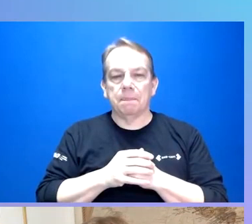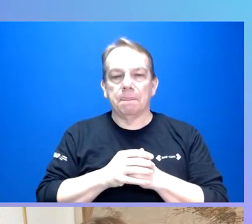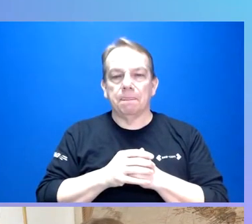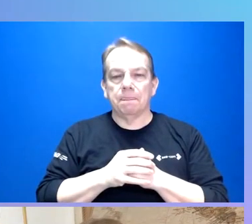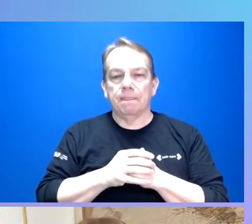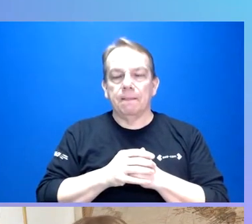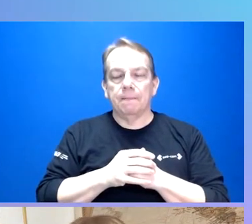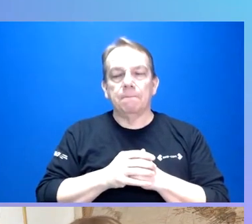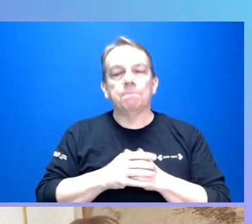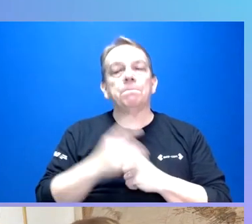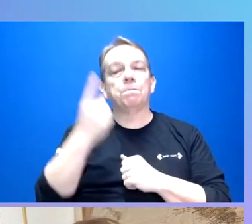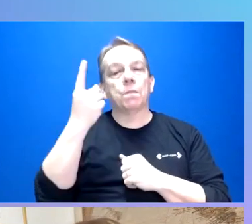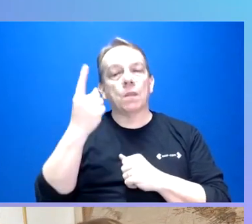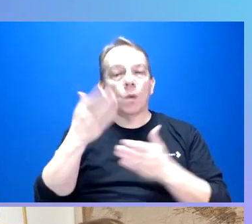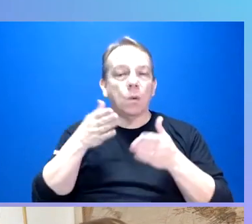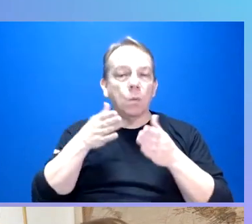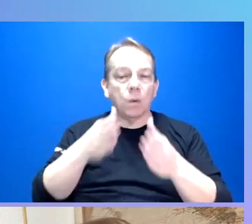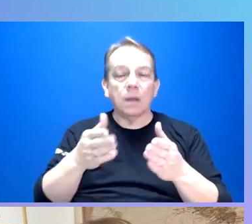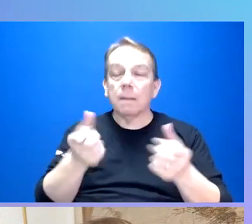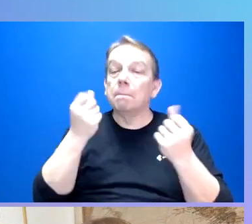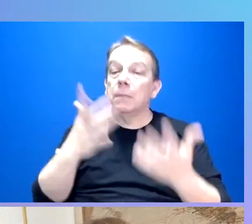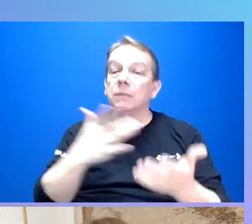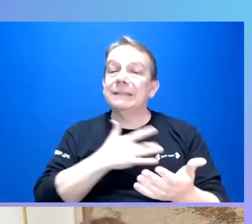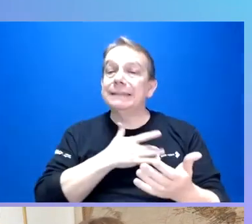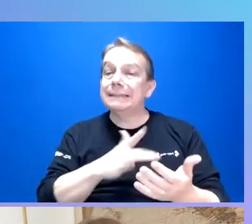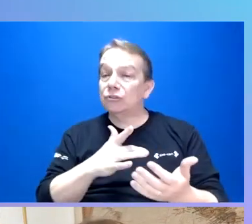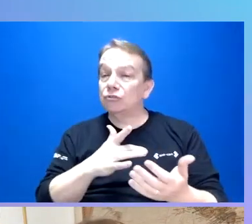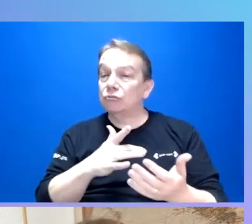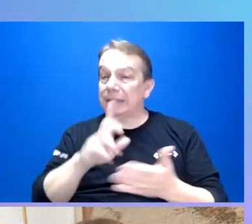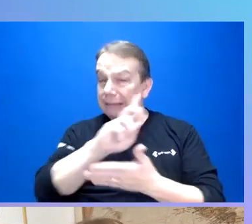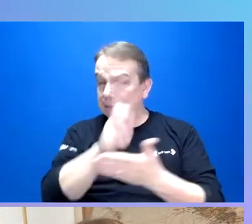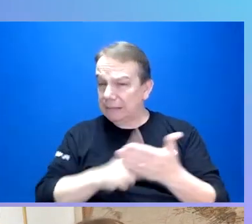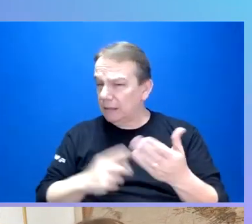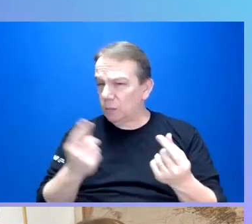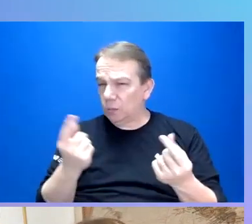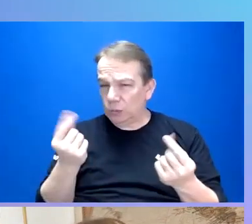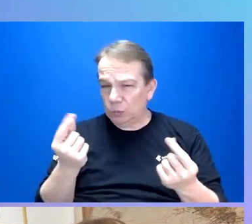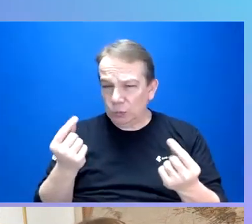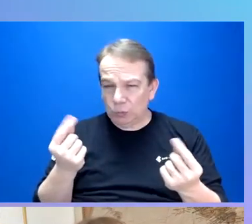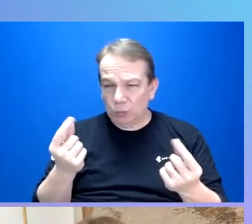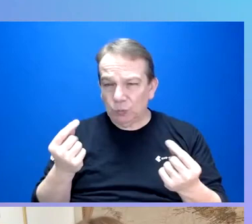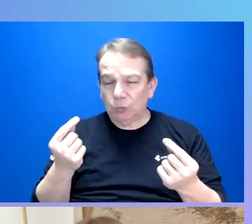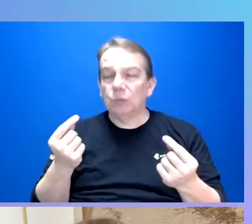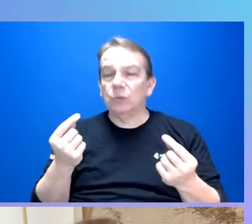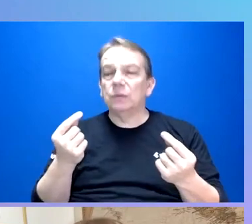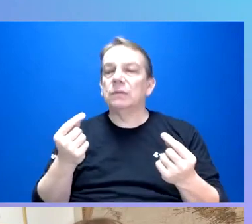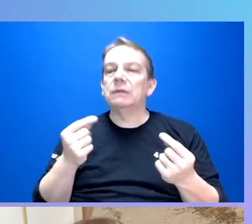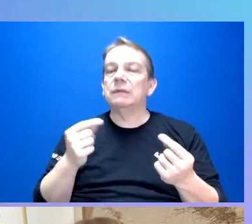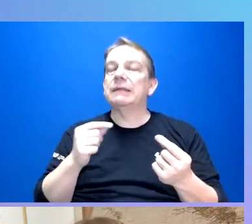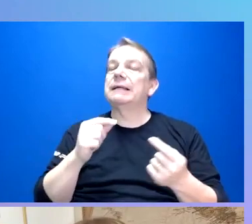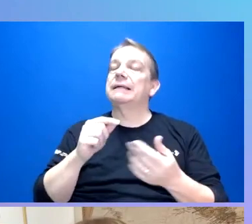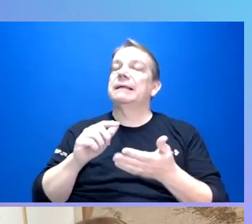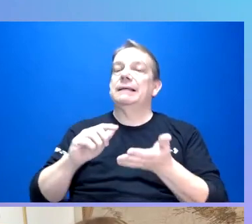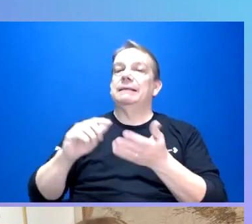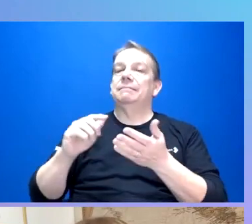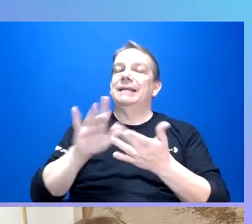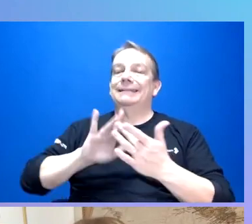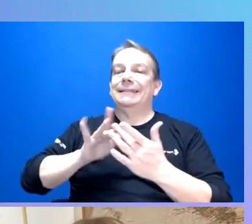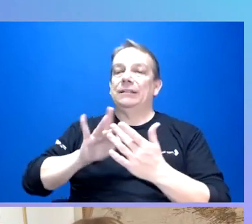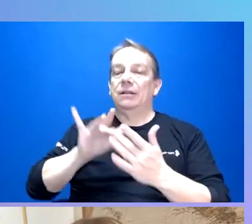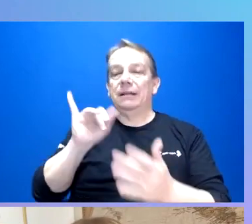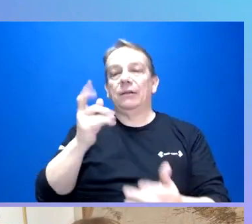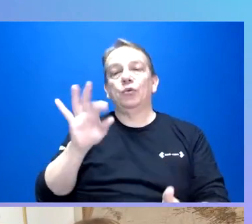So one way to practice multisensory design is to extend a digital interface through downloadable and printable